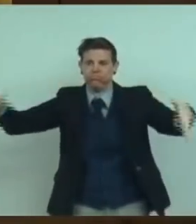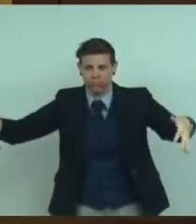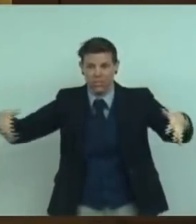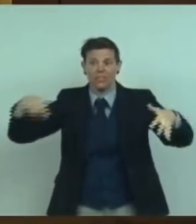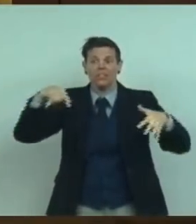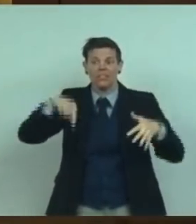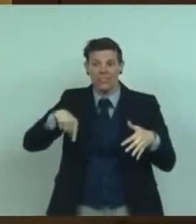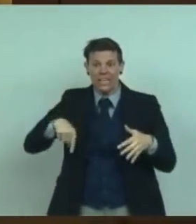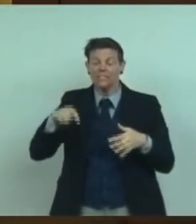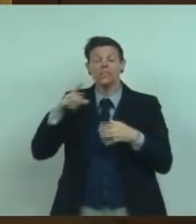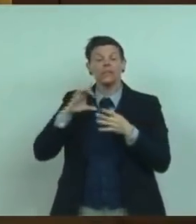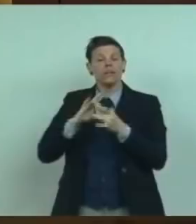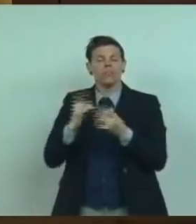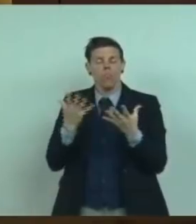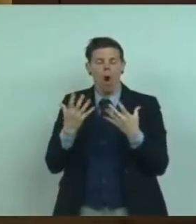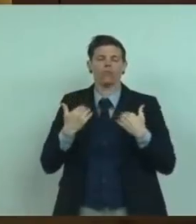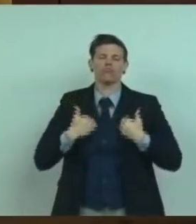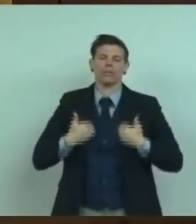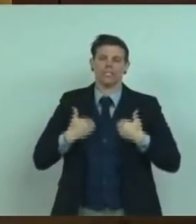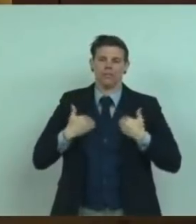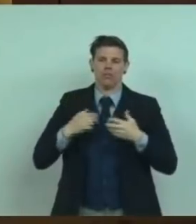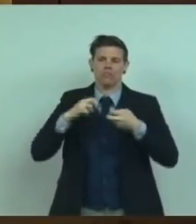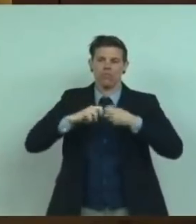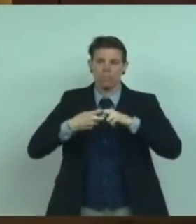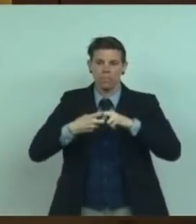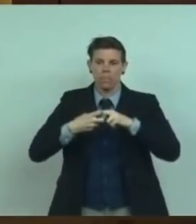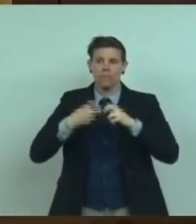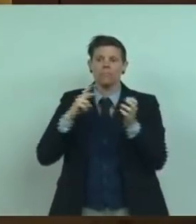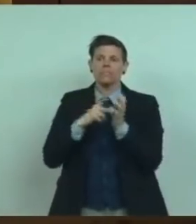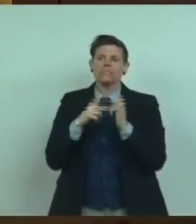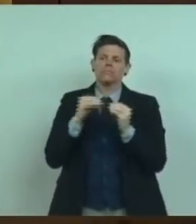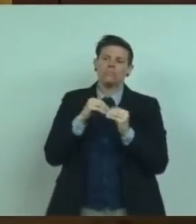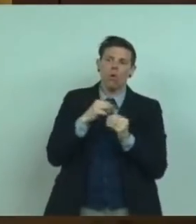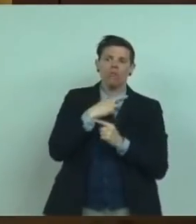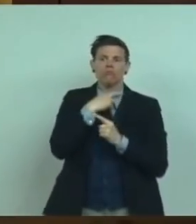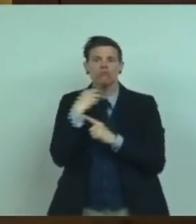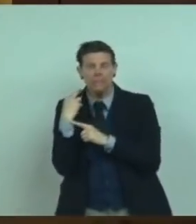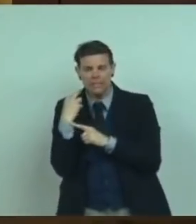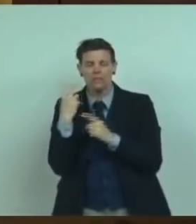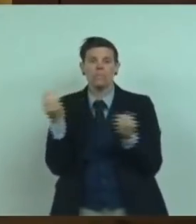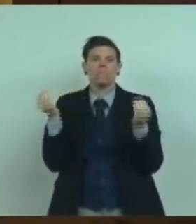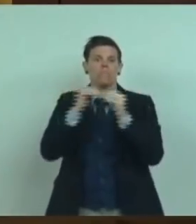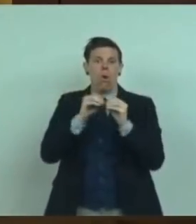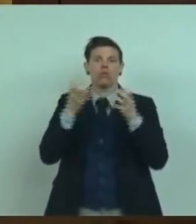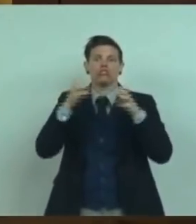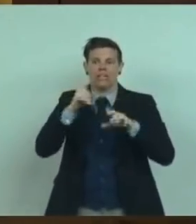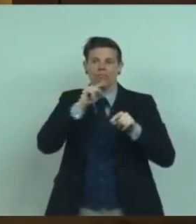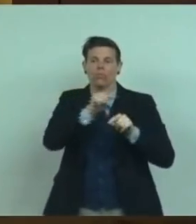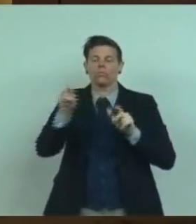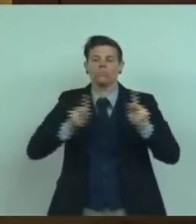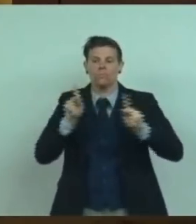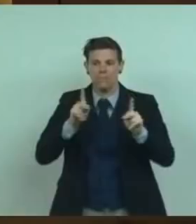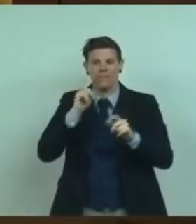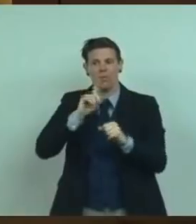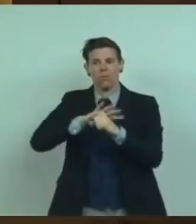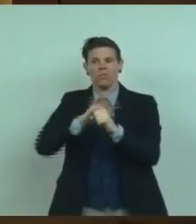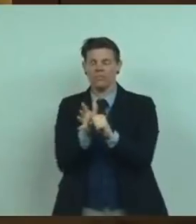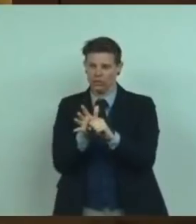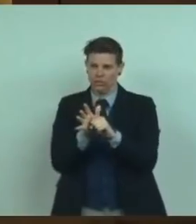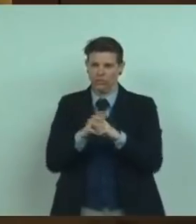for individuals who are infected by COVID-19. In addition, now that we've